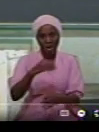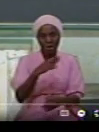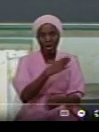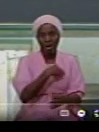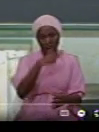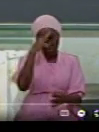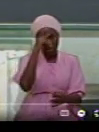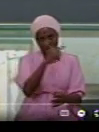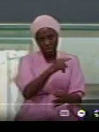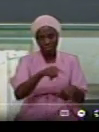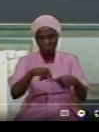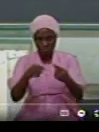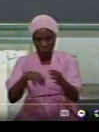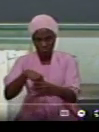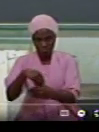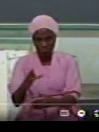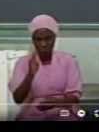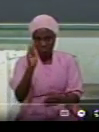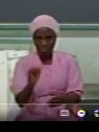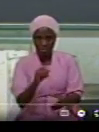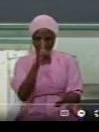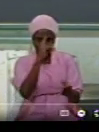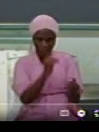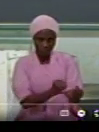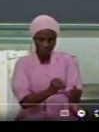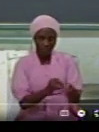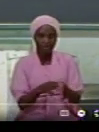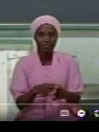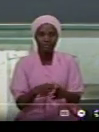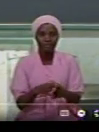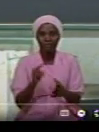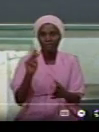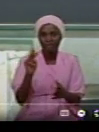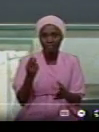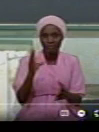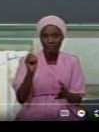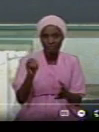out by faith. 2 Corinthians chapter 6,